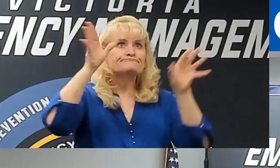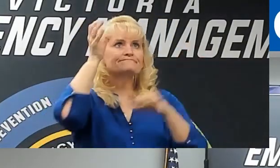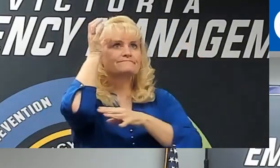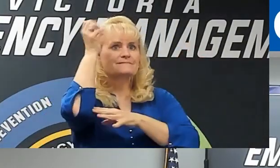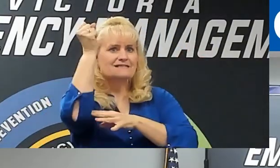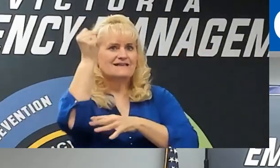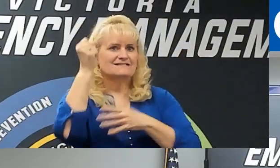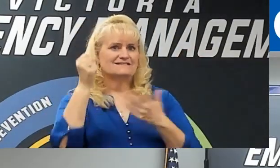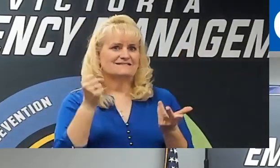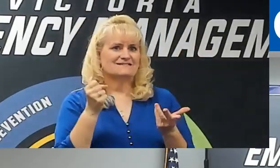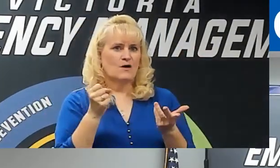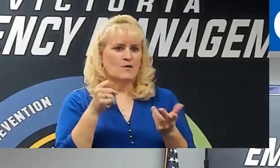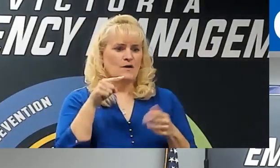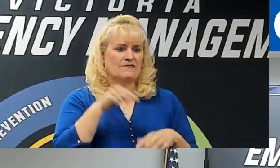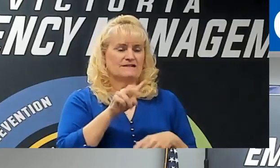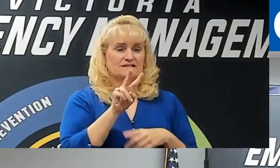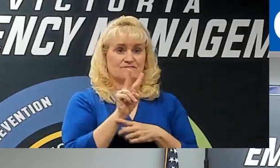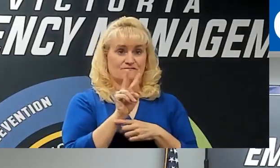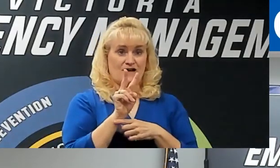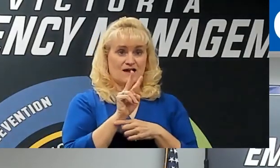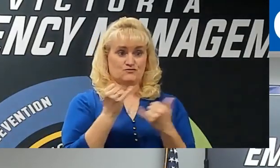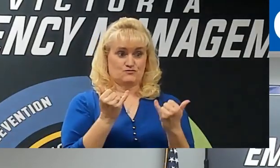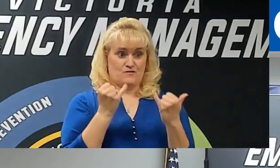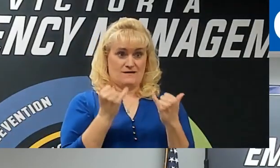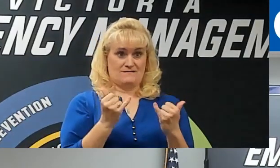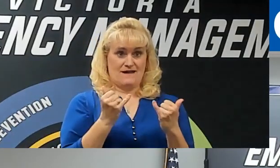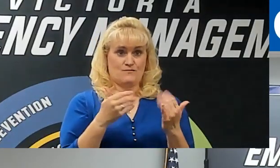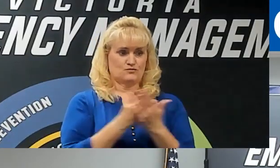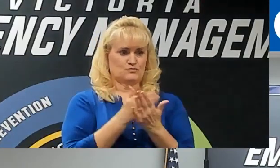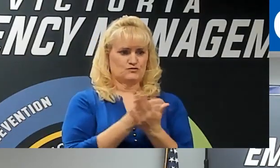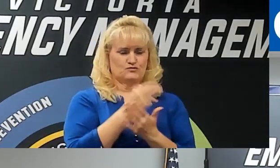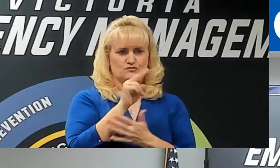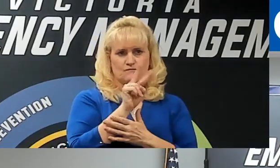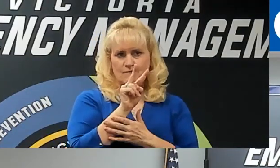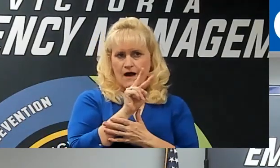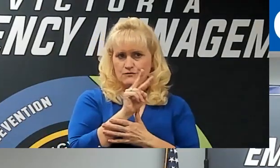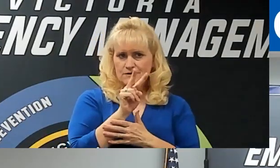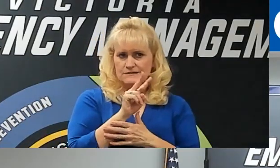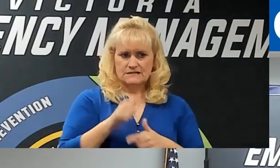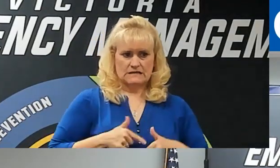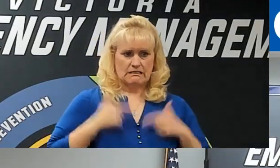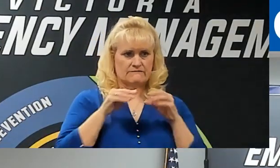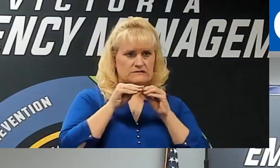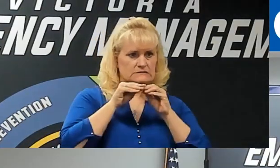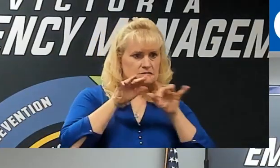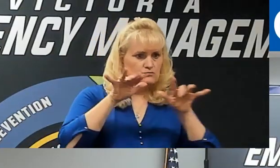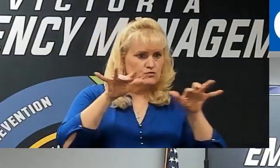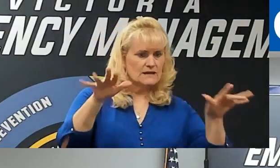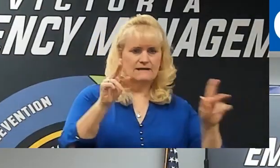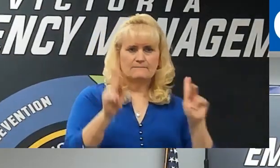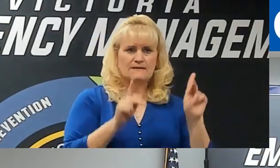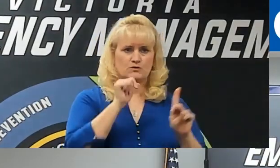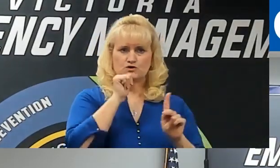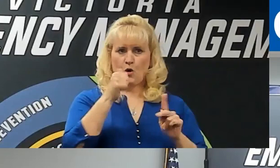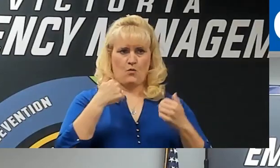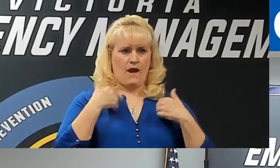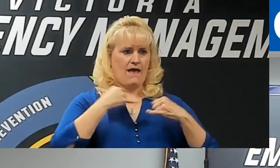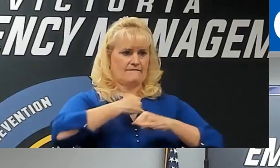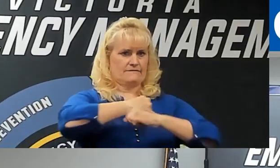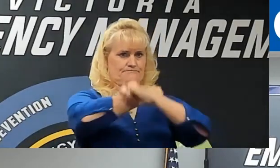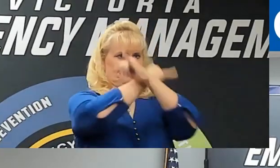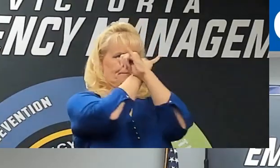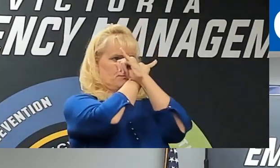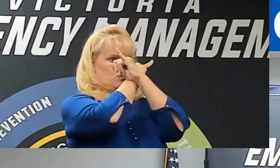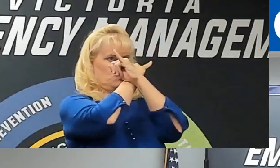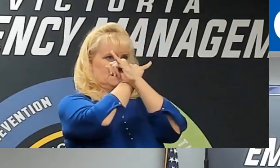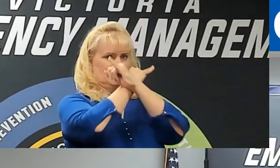needs a reservoir to live in. And right now it's a new virus. So no one has immunity to it. So it goes where it